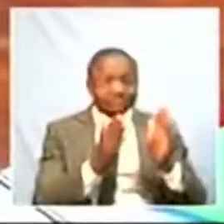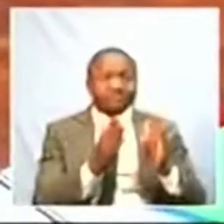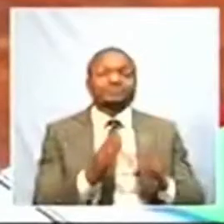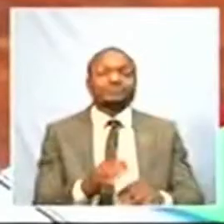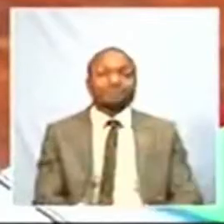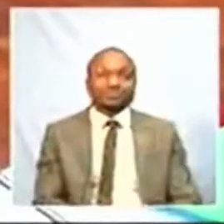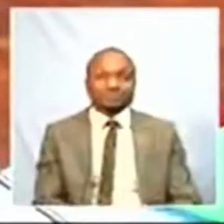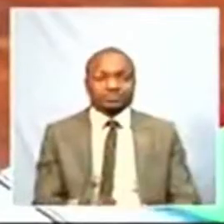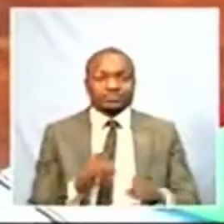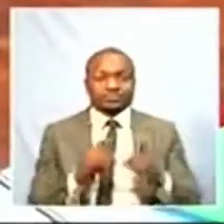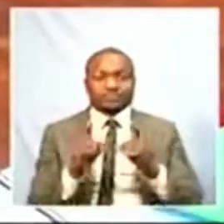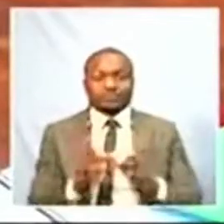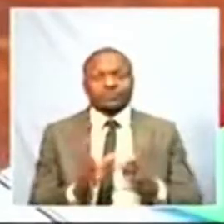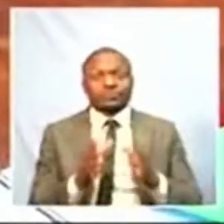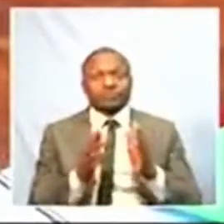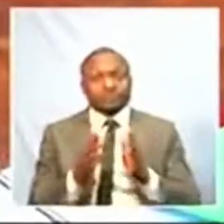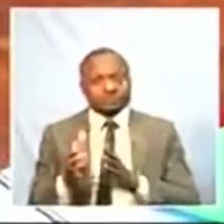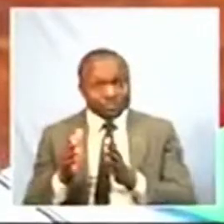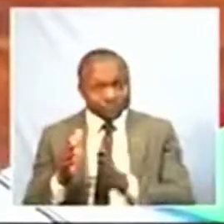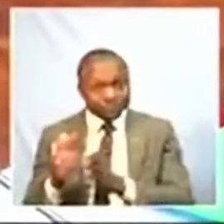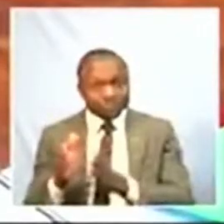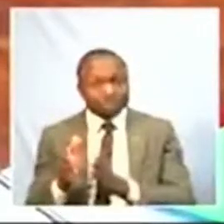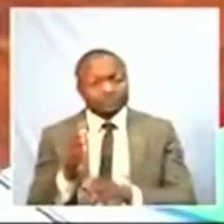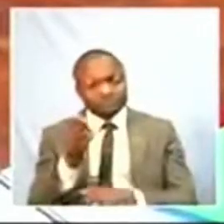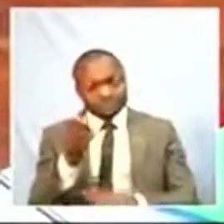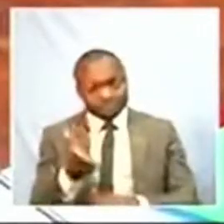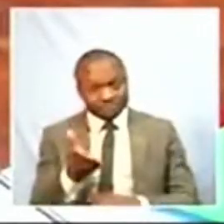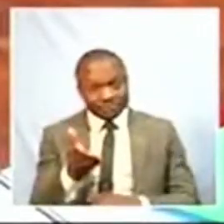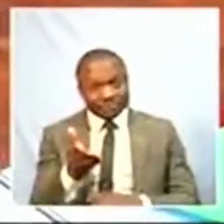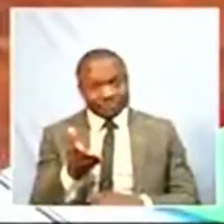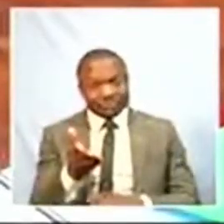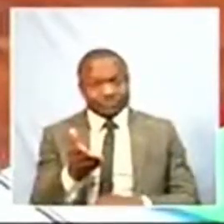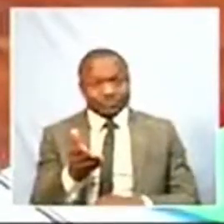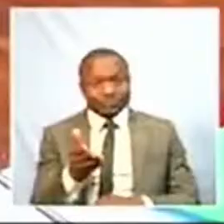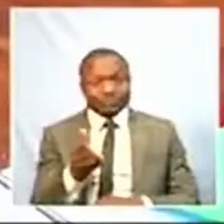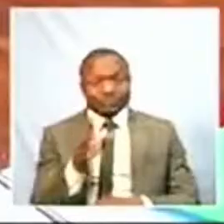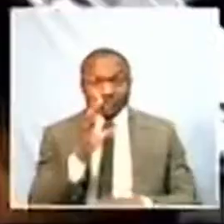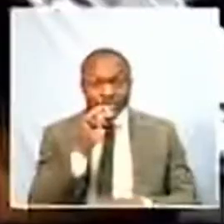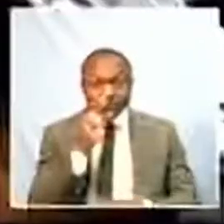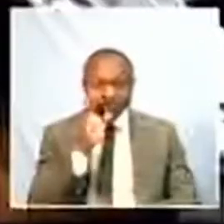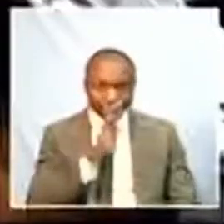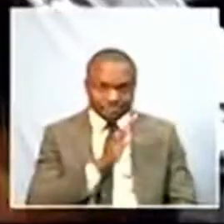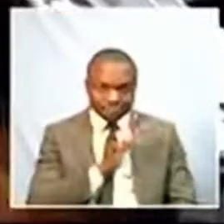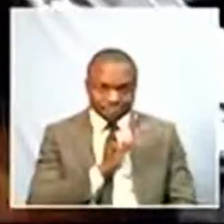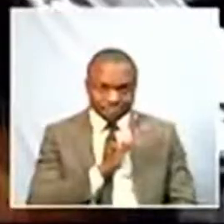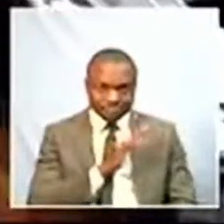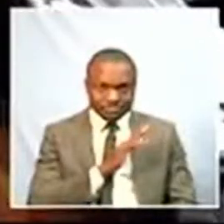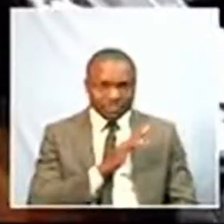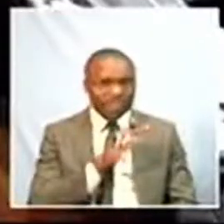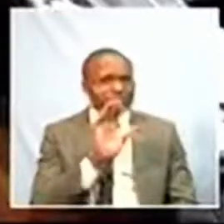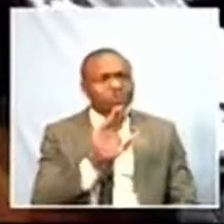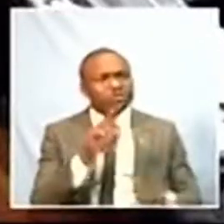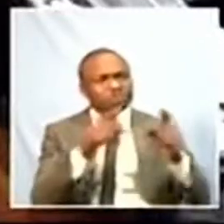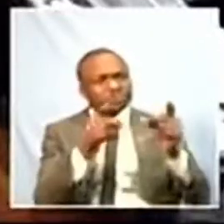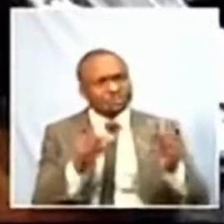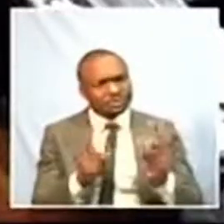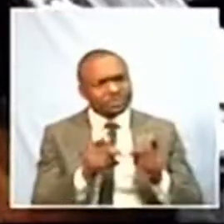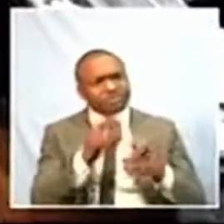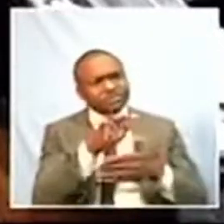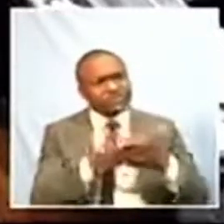Yes, Chair. Director Planning? Oh, yeah. Already spoken to you. And what's your position, sir?